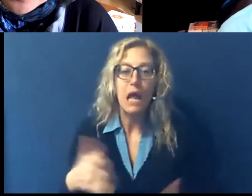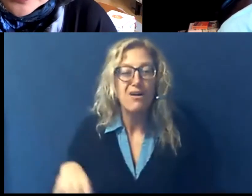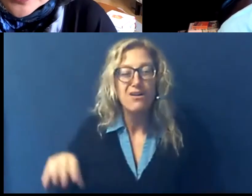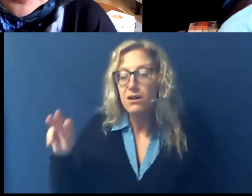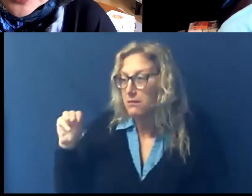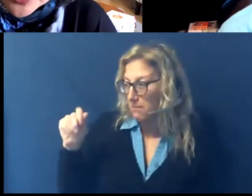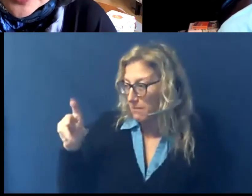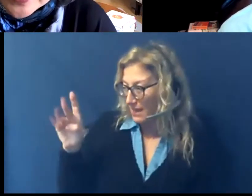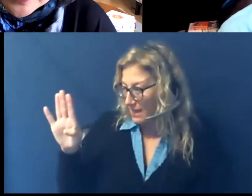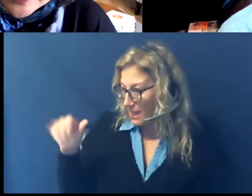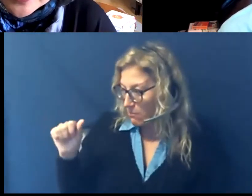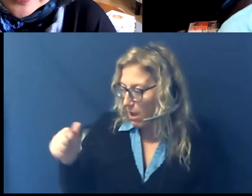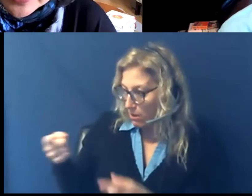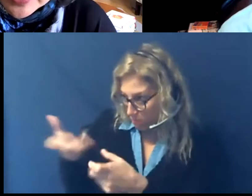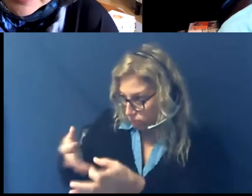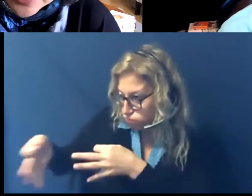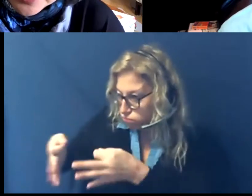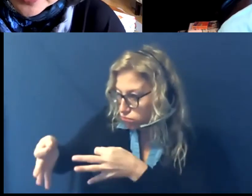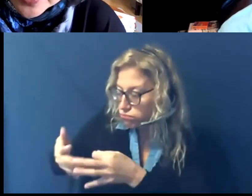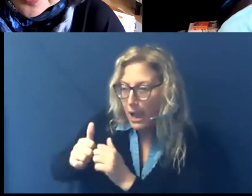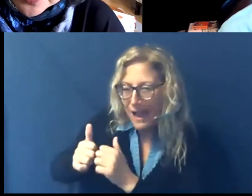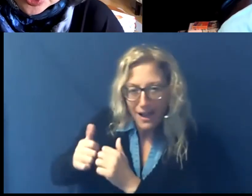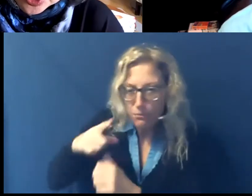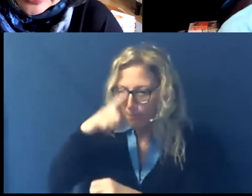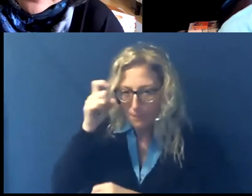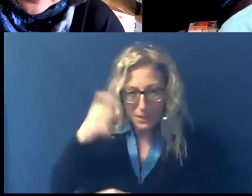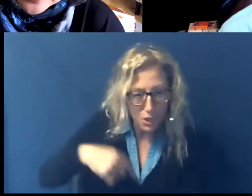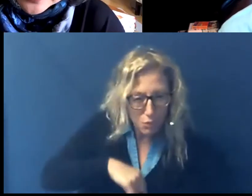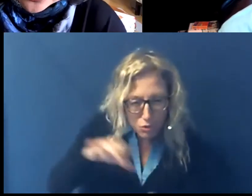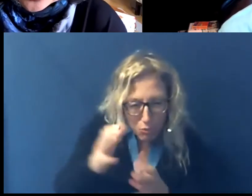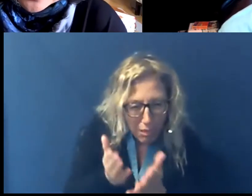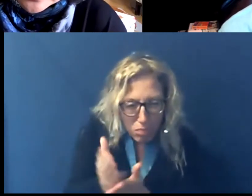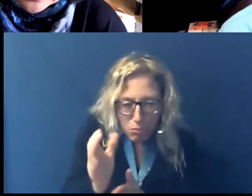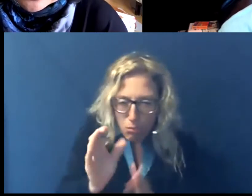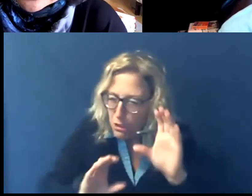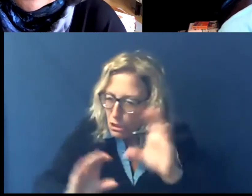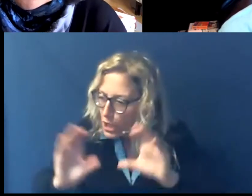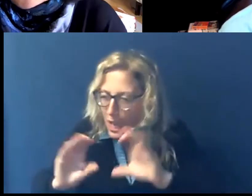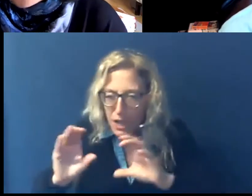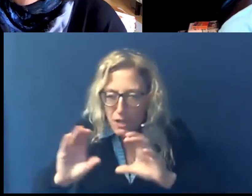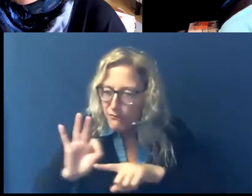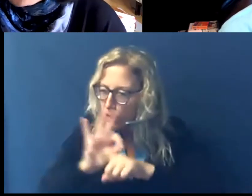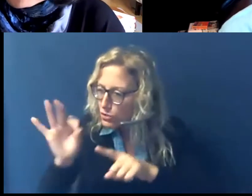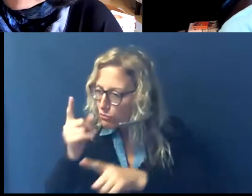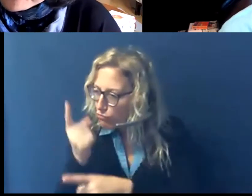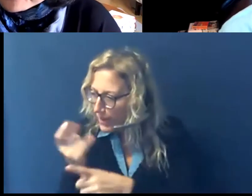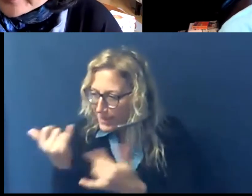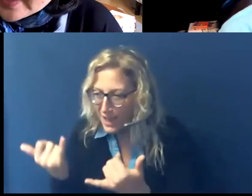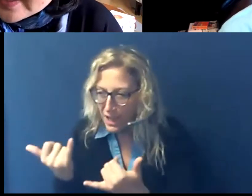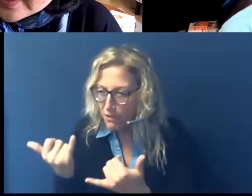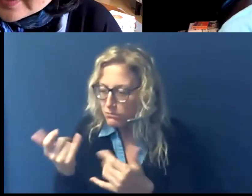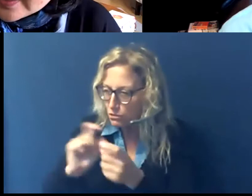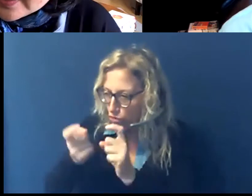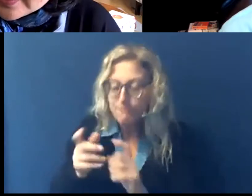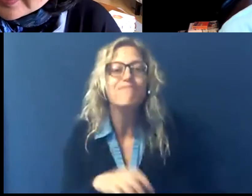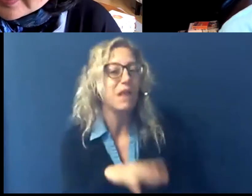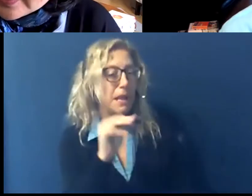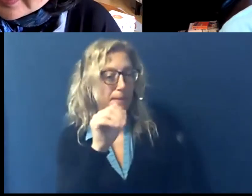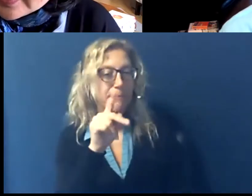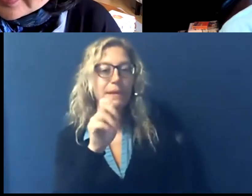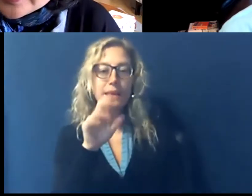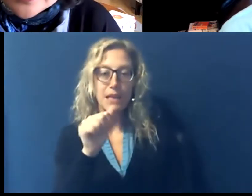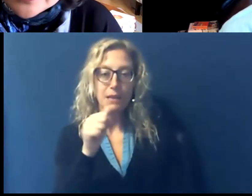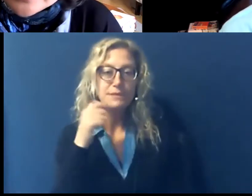give everyone instructions? I see that we're doing this through the chat function in Zoom now. Yes, that's correct.